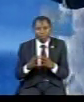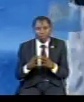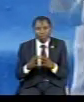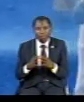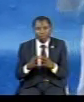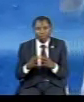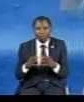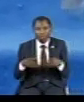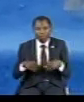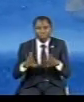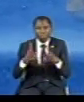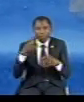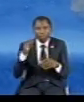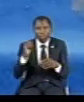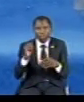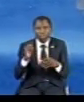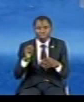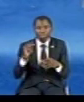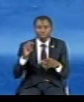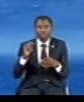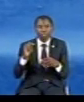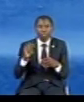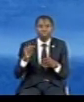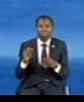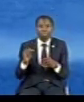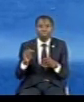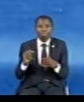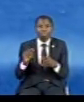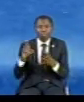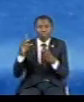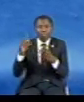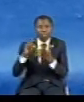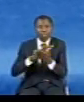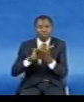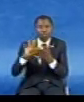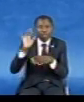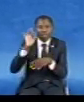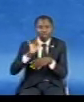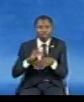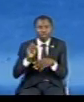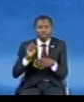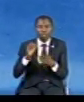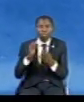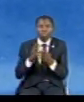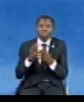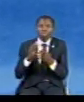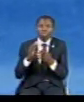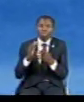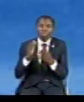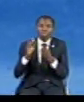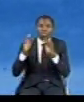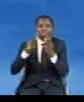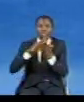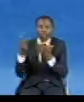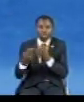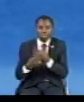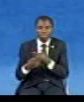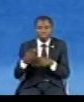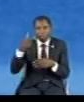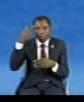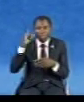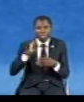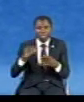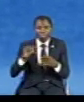during the Divine Touch Crusade. Because my daughter here, I gave birth to her in White Garment Church.